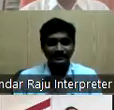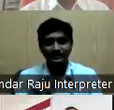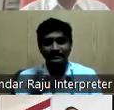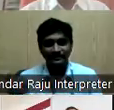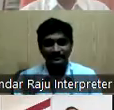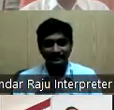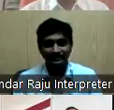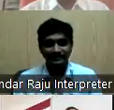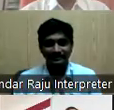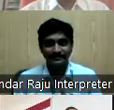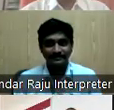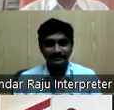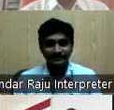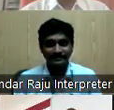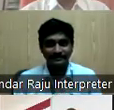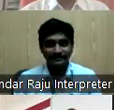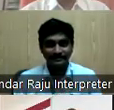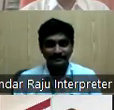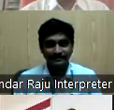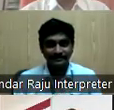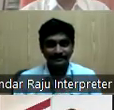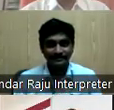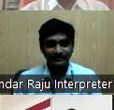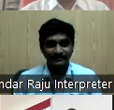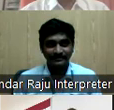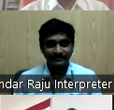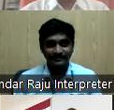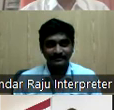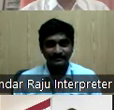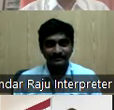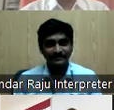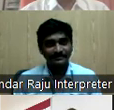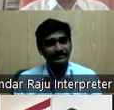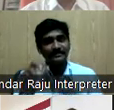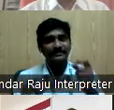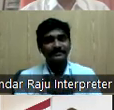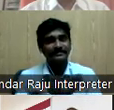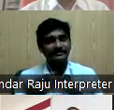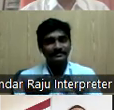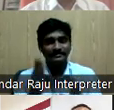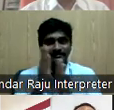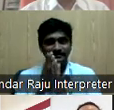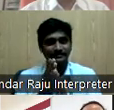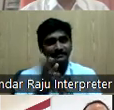and Praveen. And if you can share those. And also the panelists that they're directed to us.